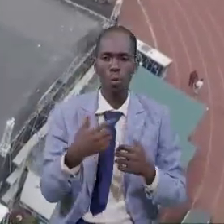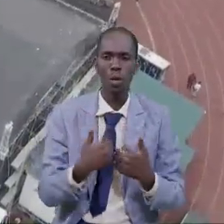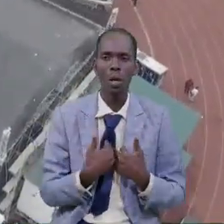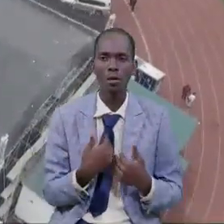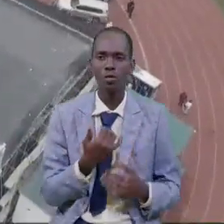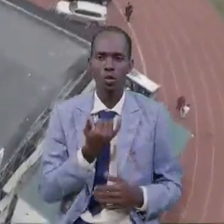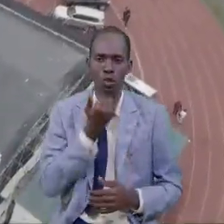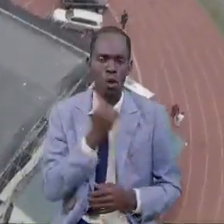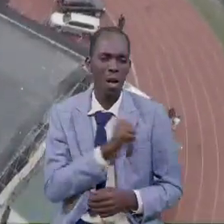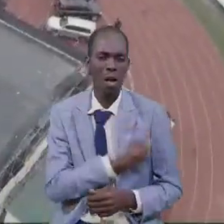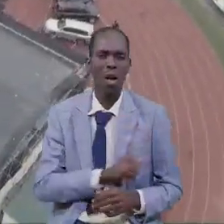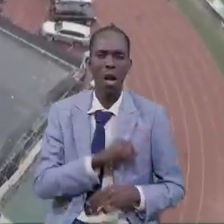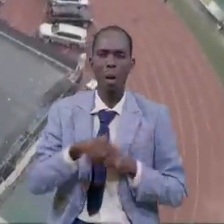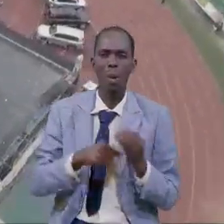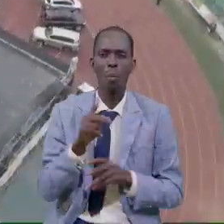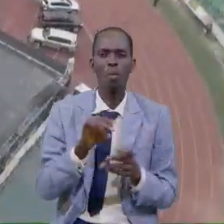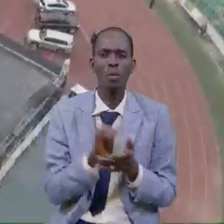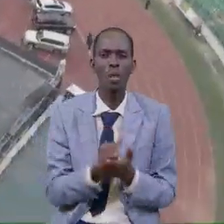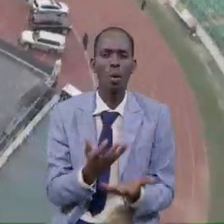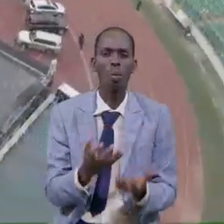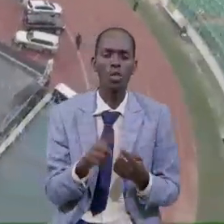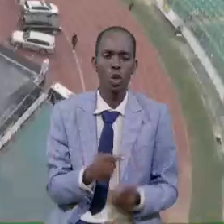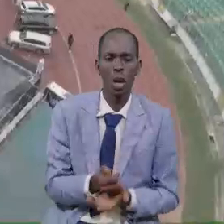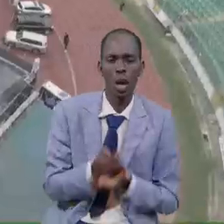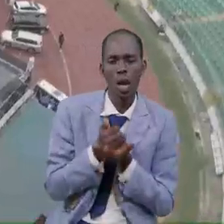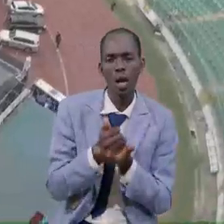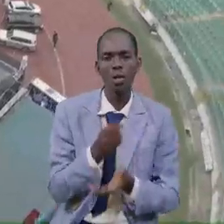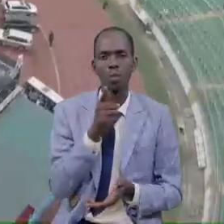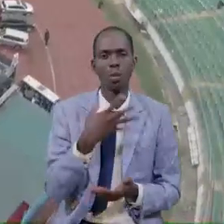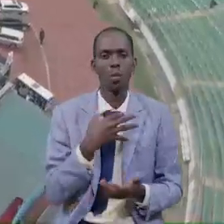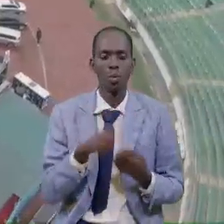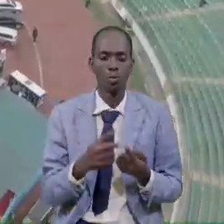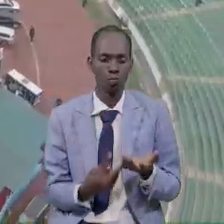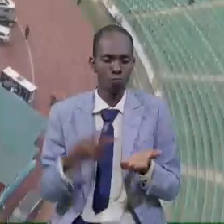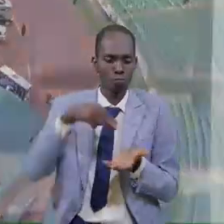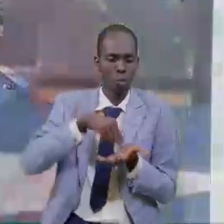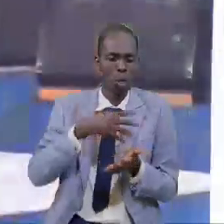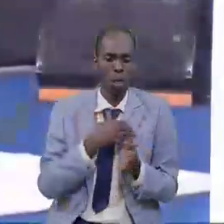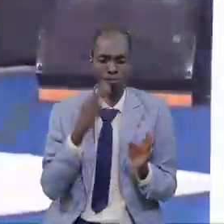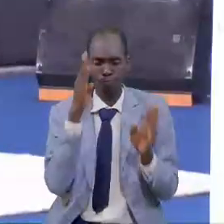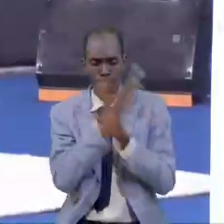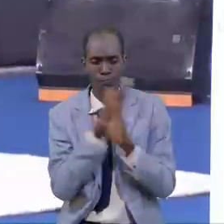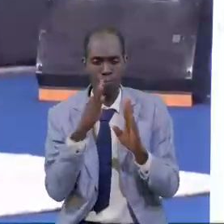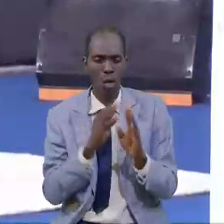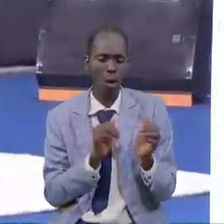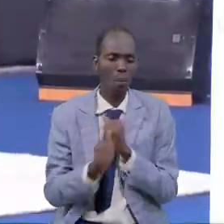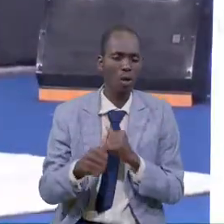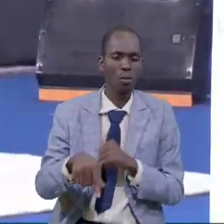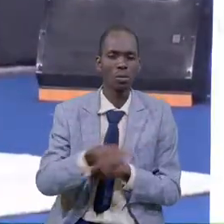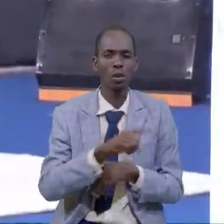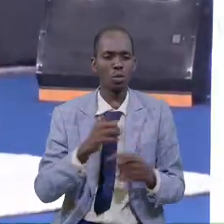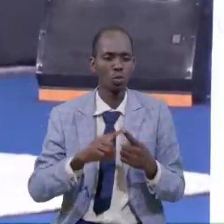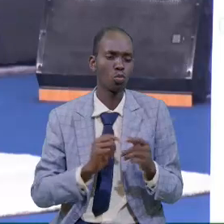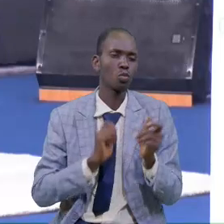going to help you, and you want to rise up and bypass them to go and change the world out there. No,